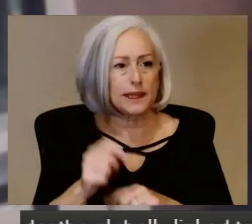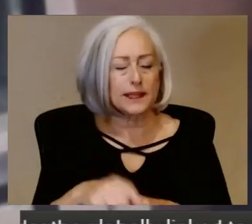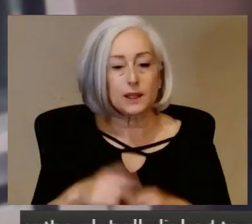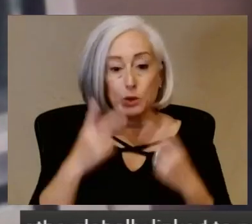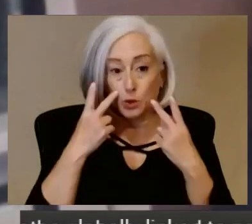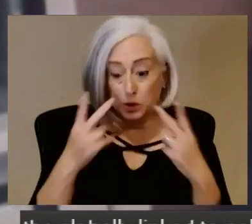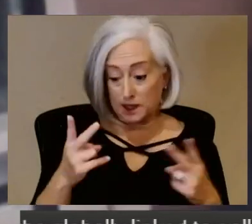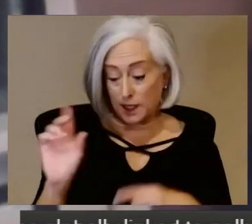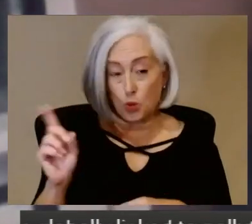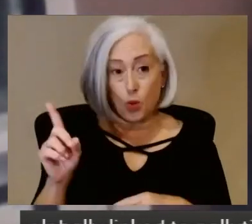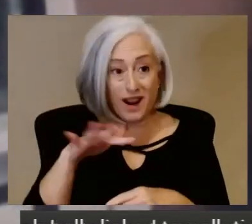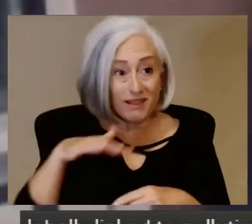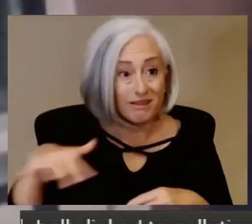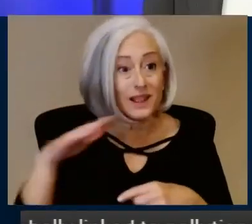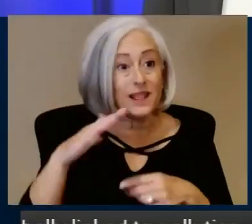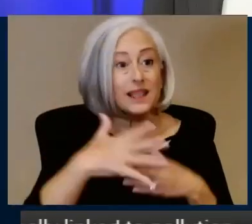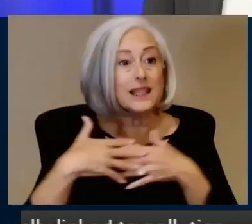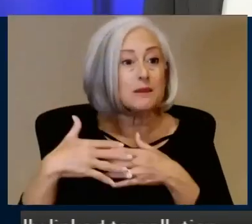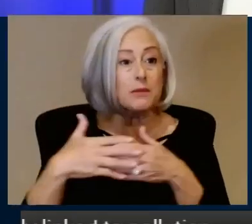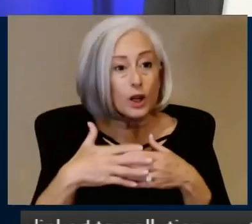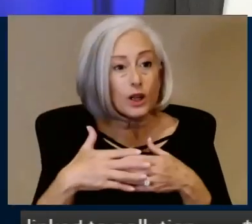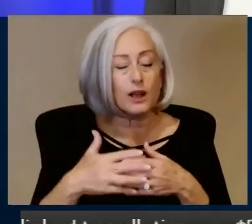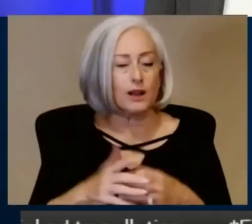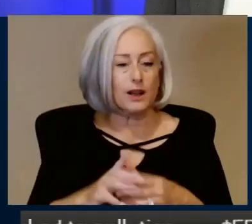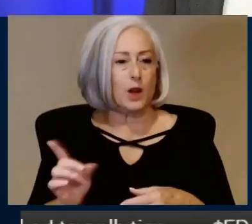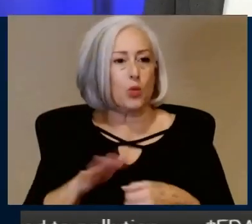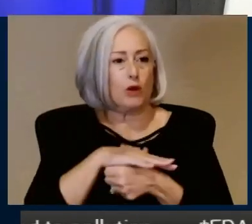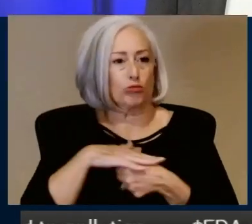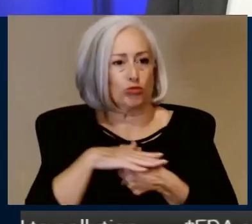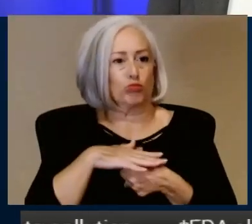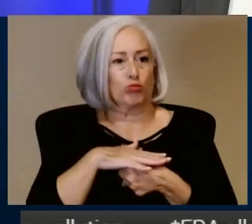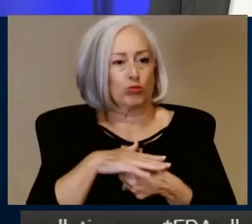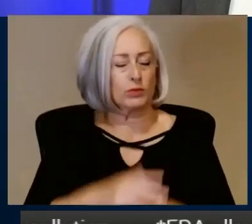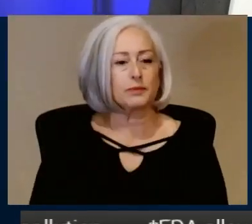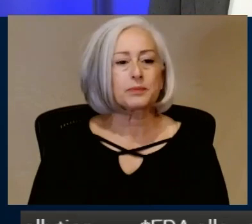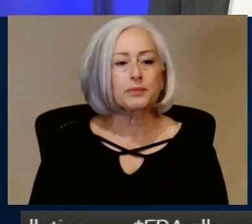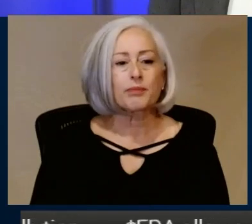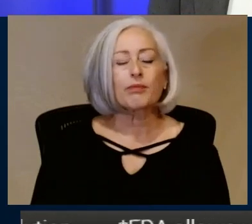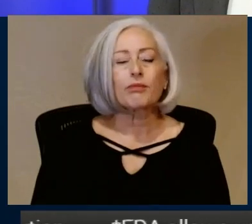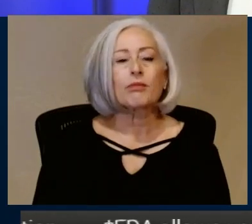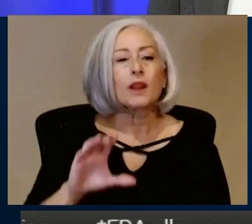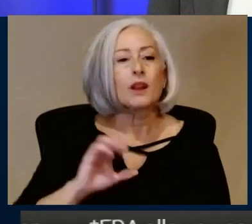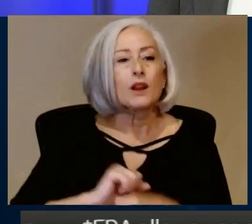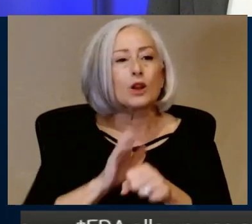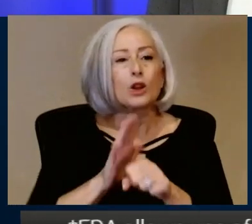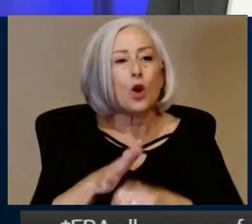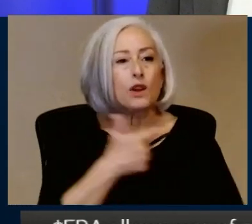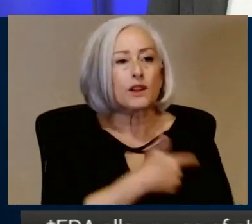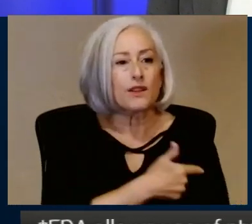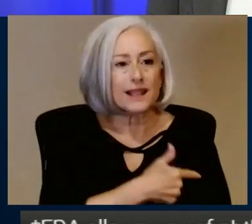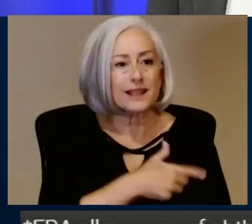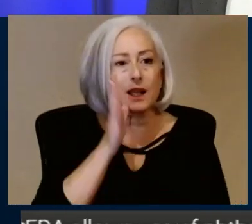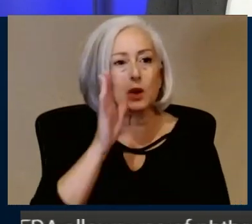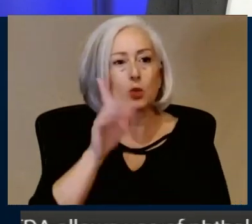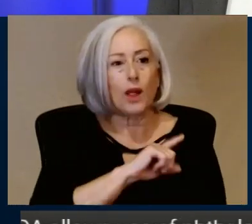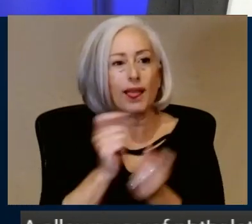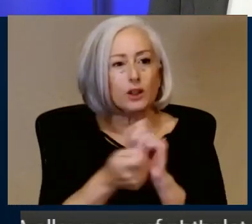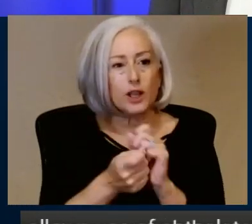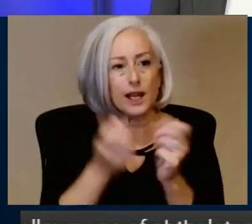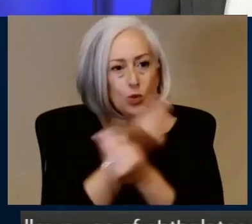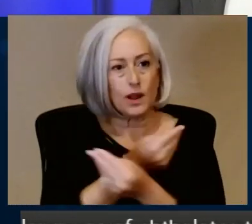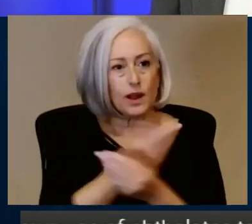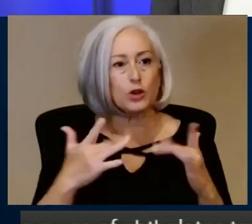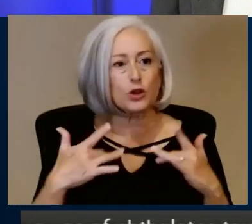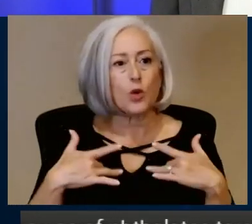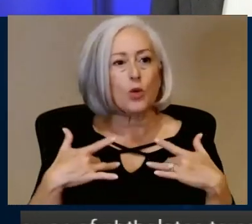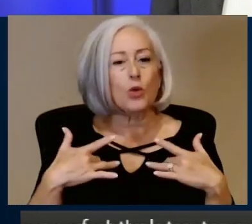in the local metro area. All right, coming up in just a minute, the COVID-19 vaccine will soon undergo changes. We're going to tell you what that means for you and why it